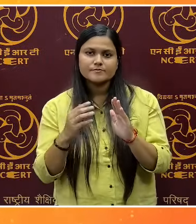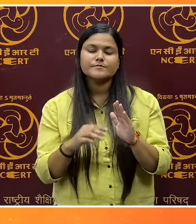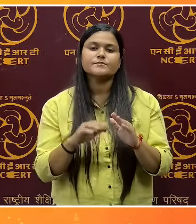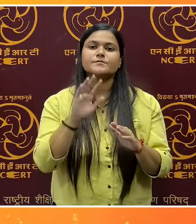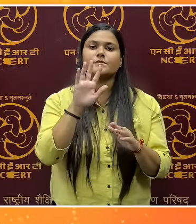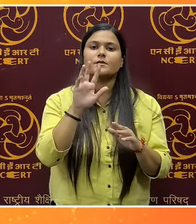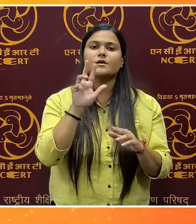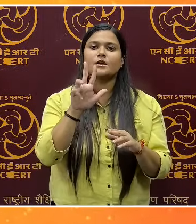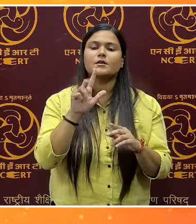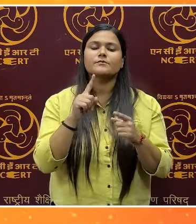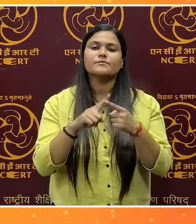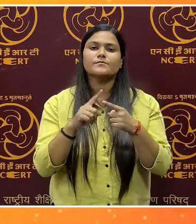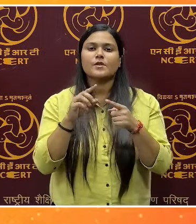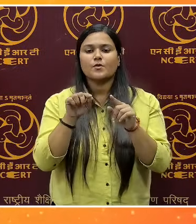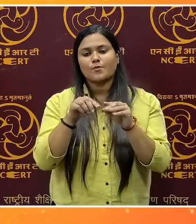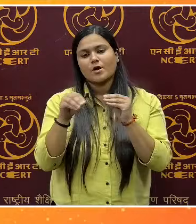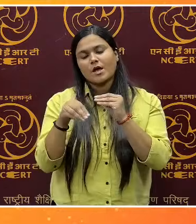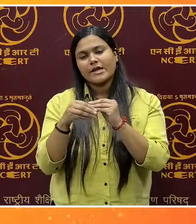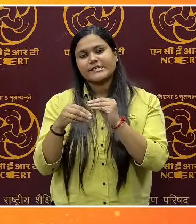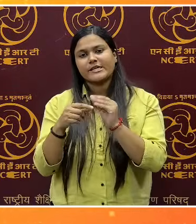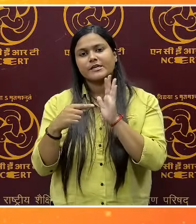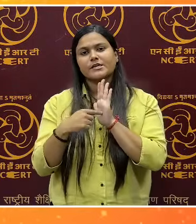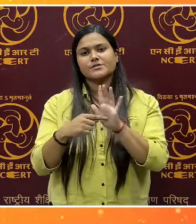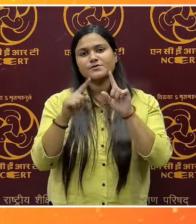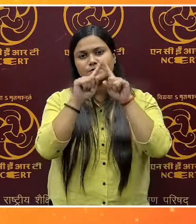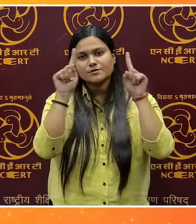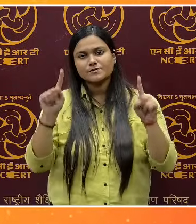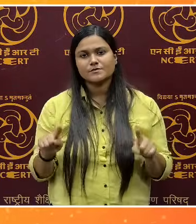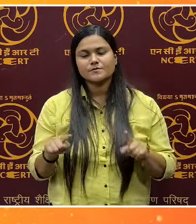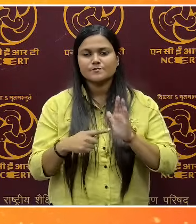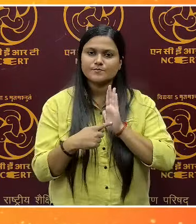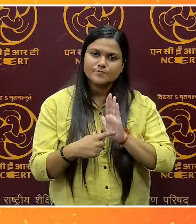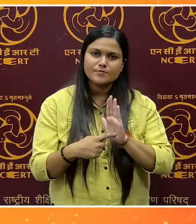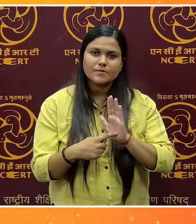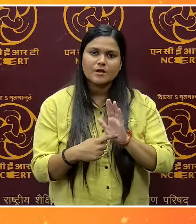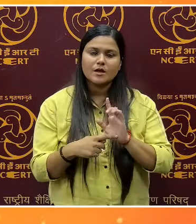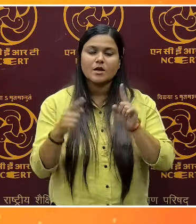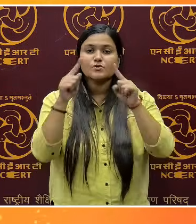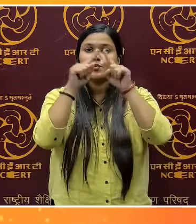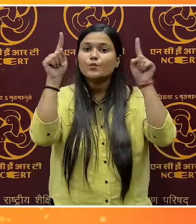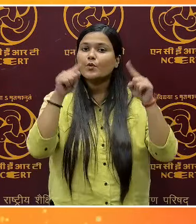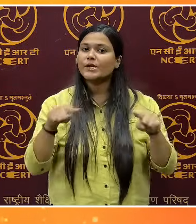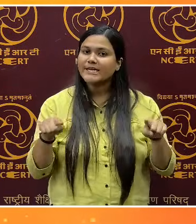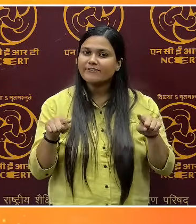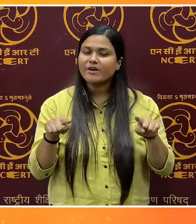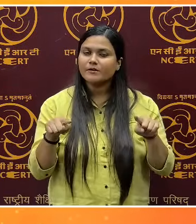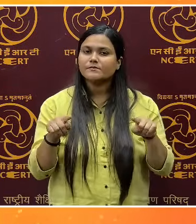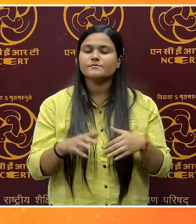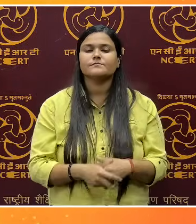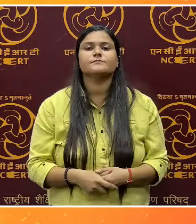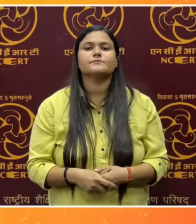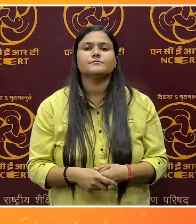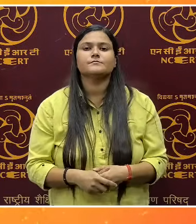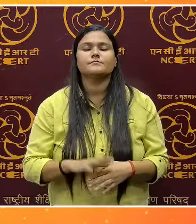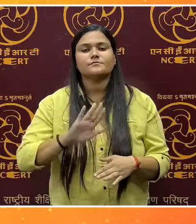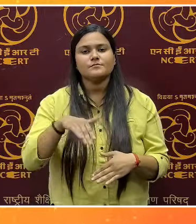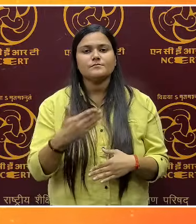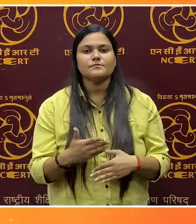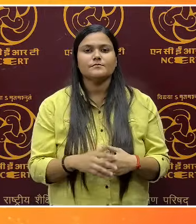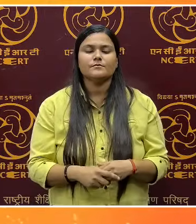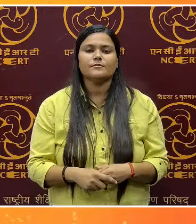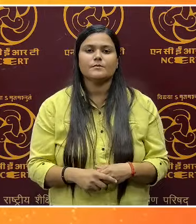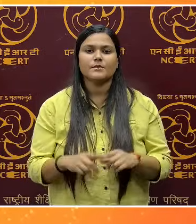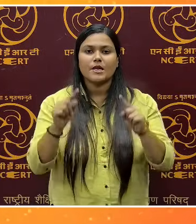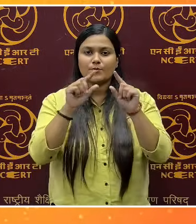plus 1 is 9. So I can use 3 9. to divide it. 3 2s are 6, and then 3 7s are